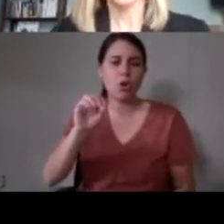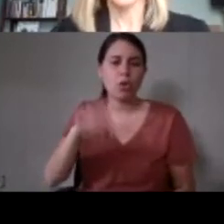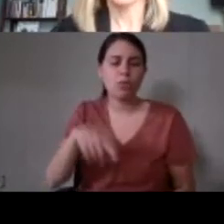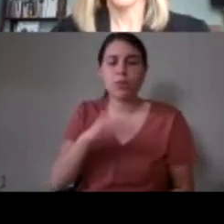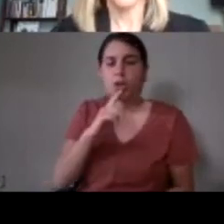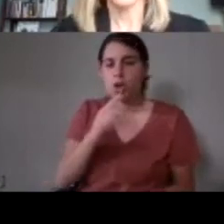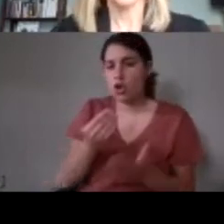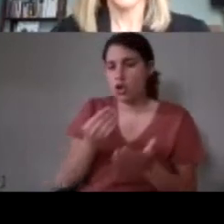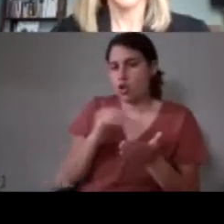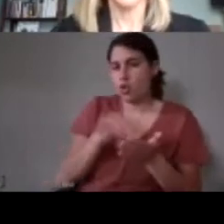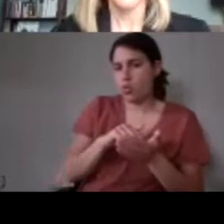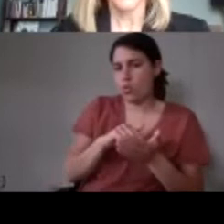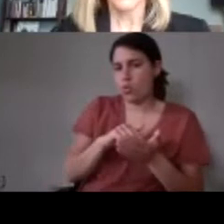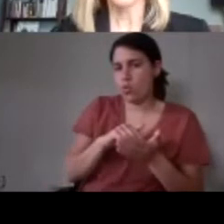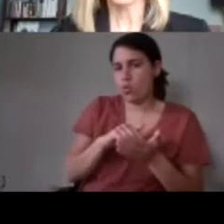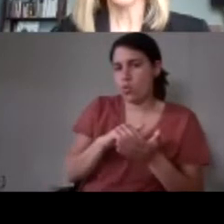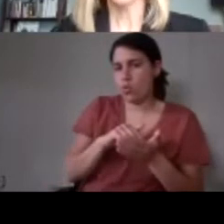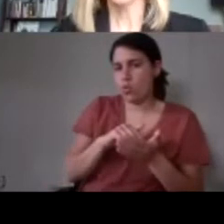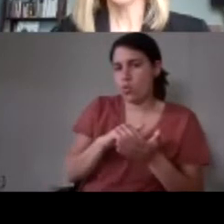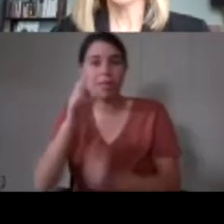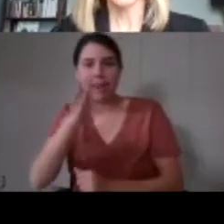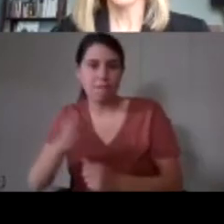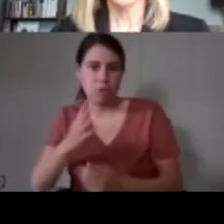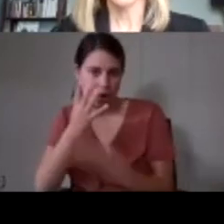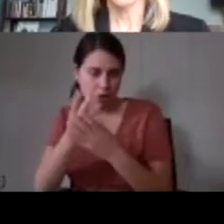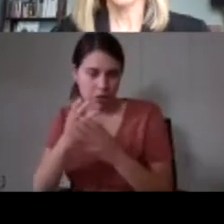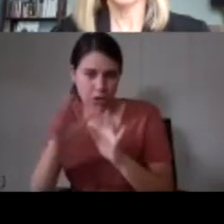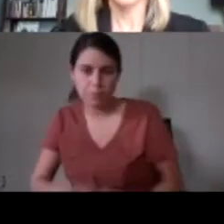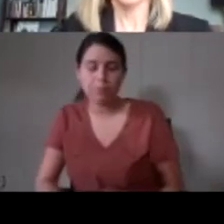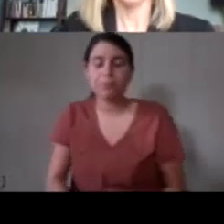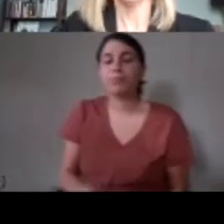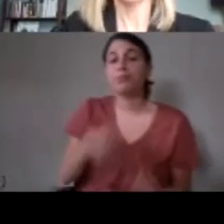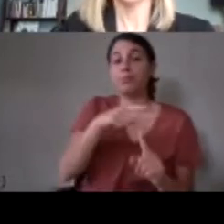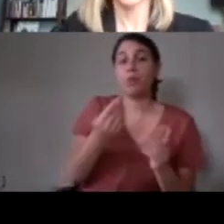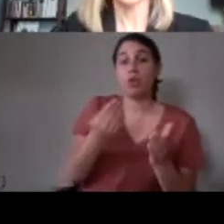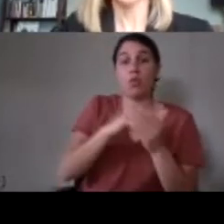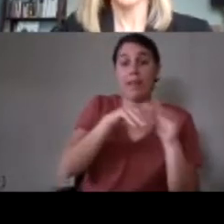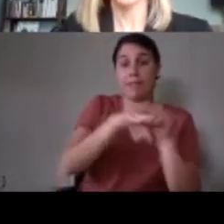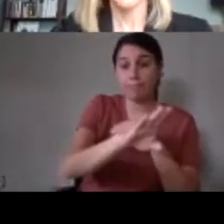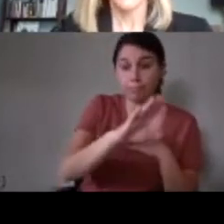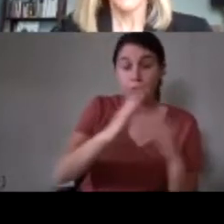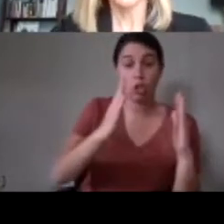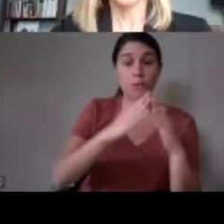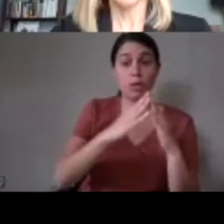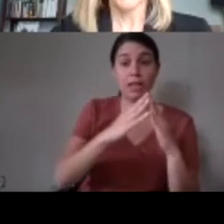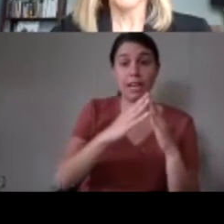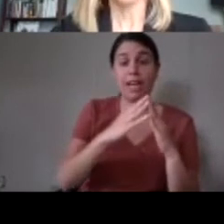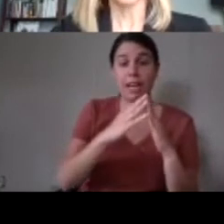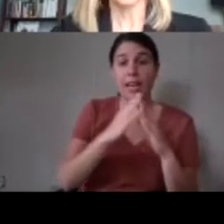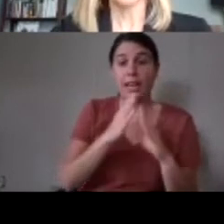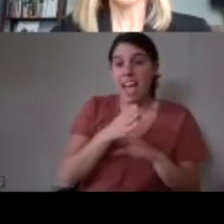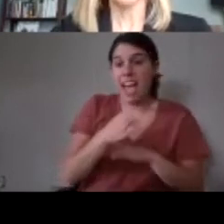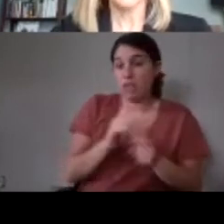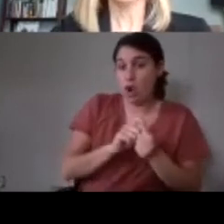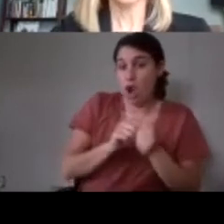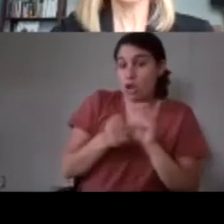with the never incarcerated. Those who are reentering the community after adjustment had